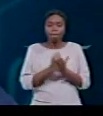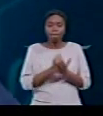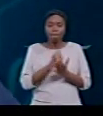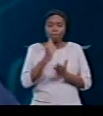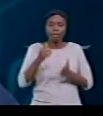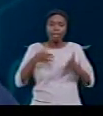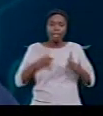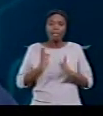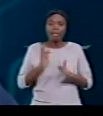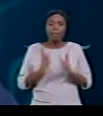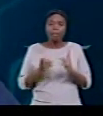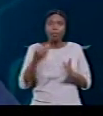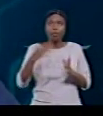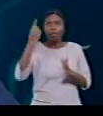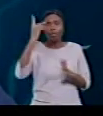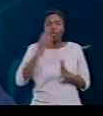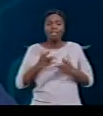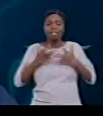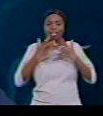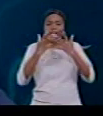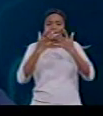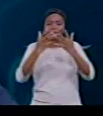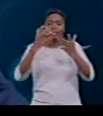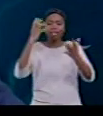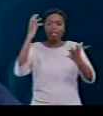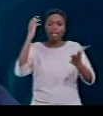God shout, Amen.